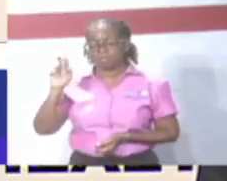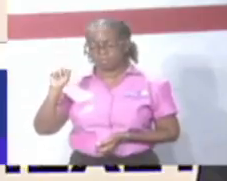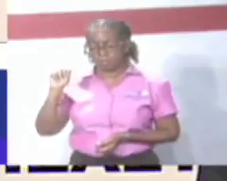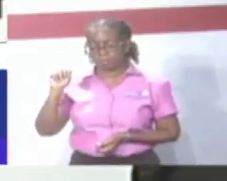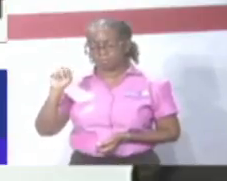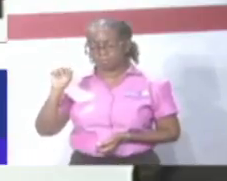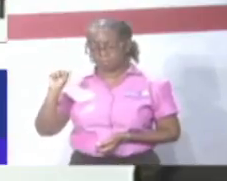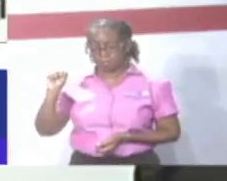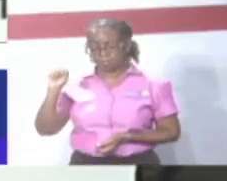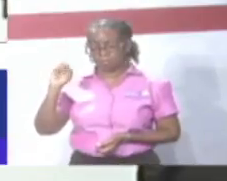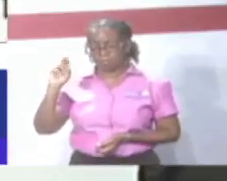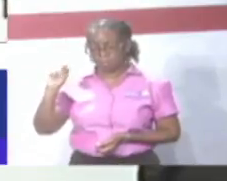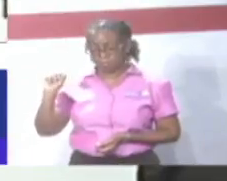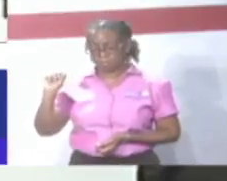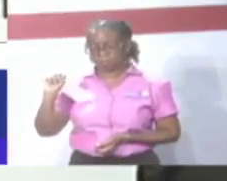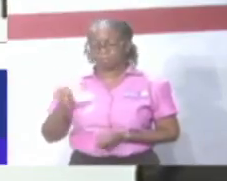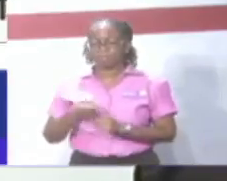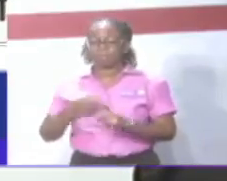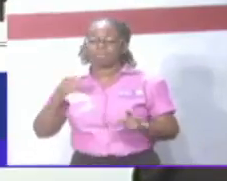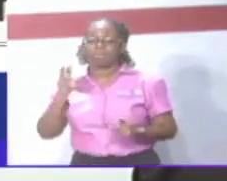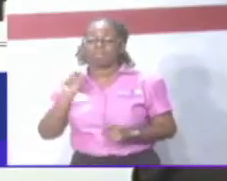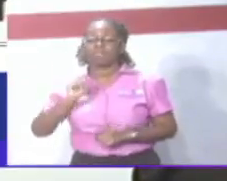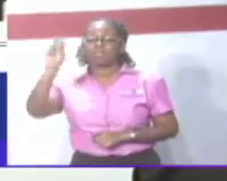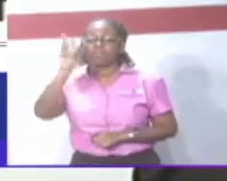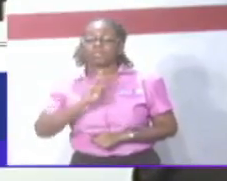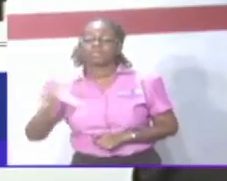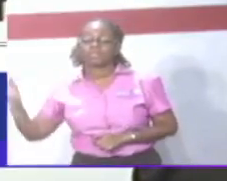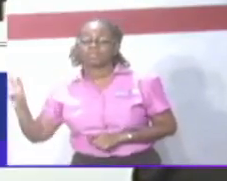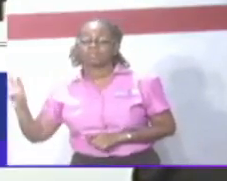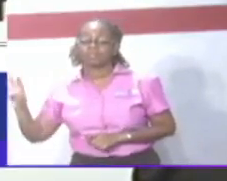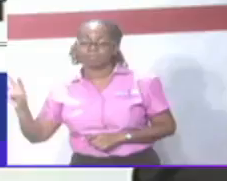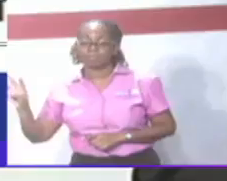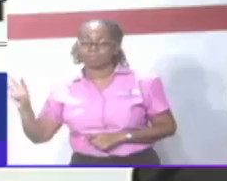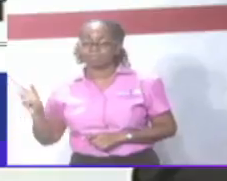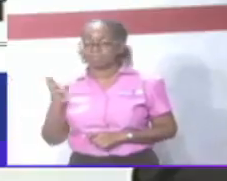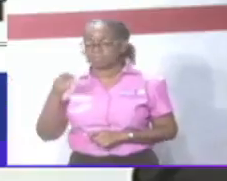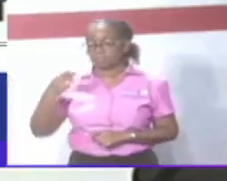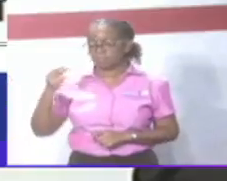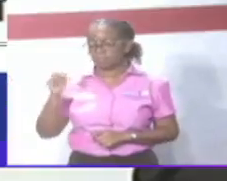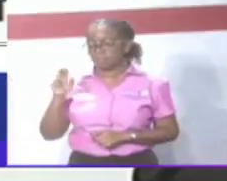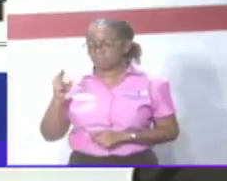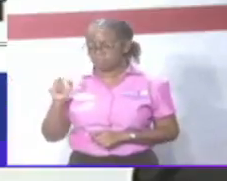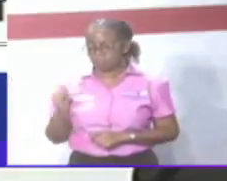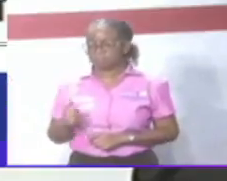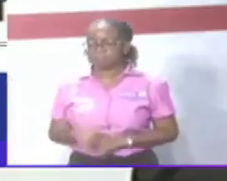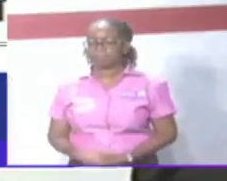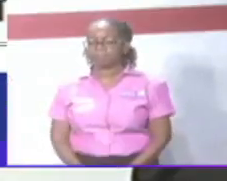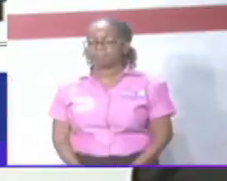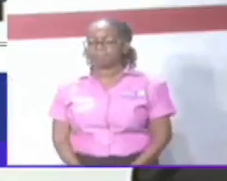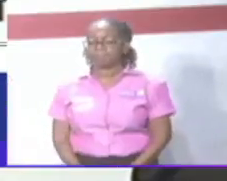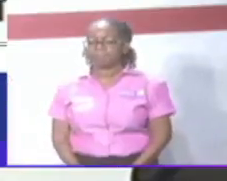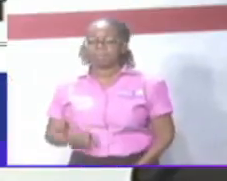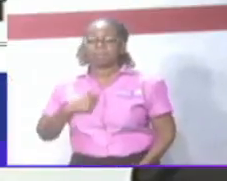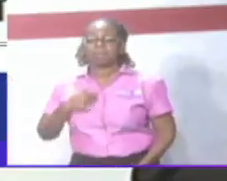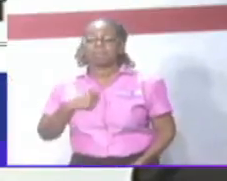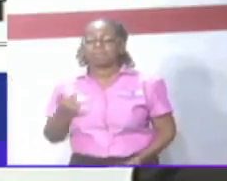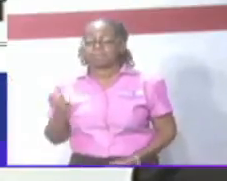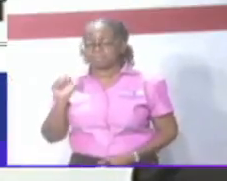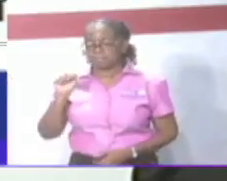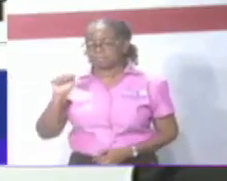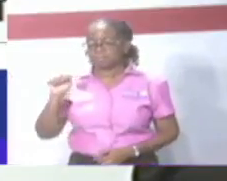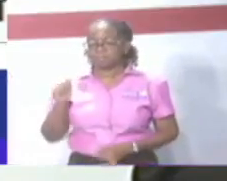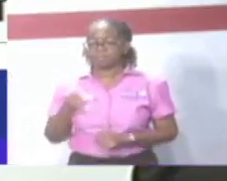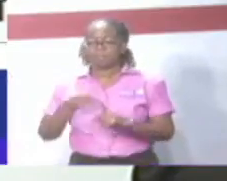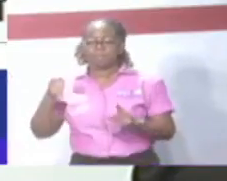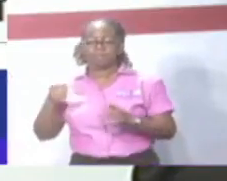Health Authority. I am Al Alexander, Senior Corporate Communications Officer at the Ministry of Health and moderator for this